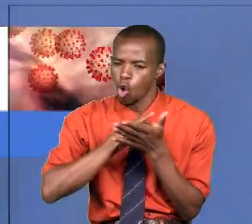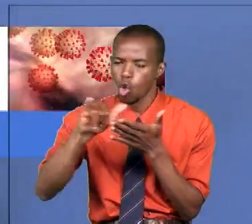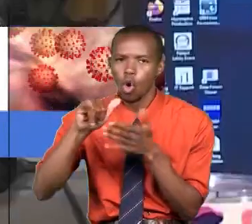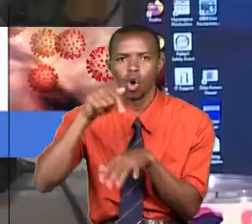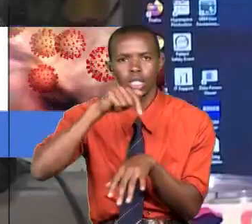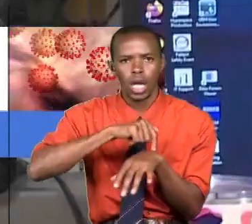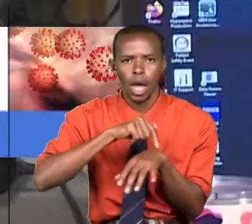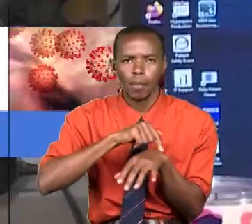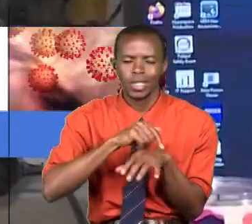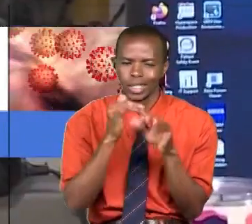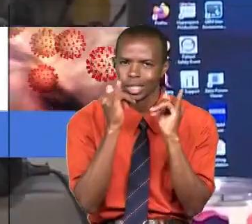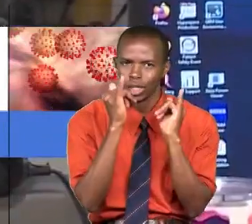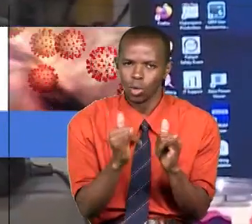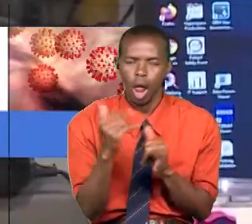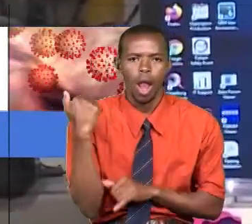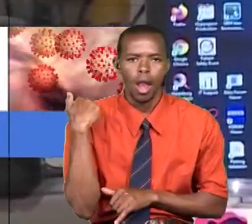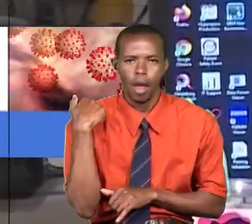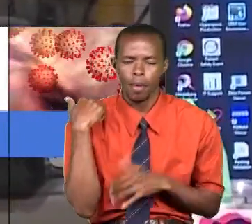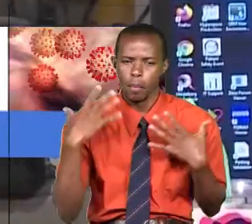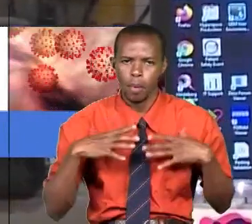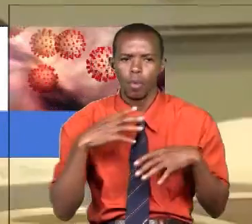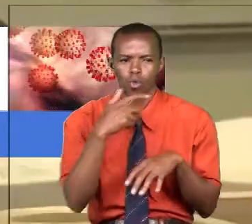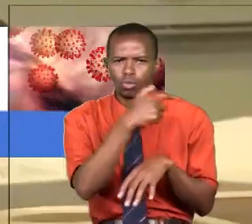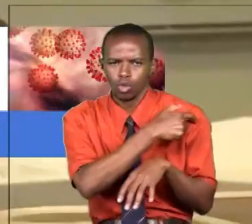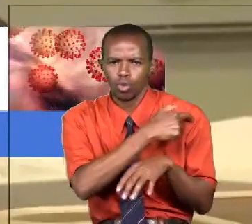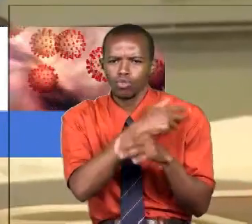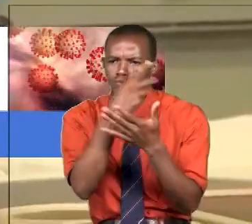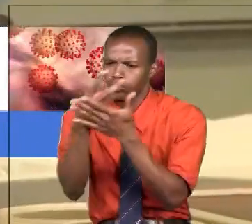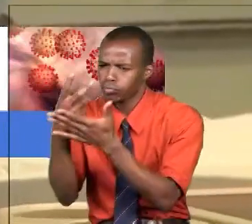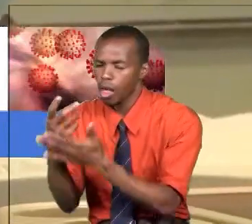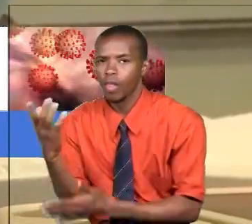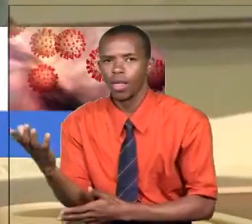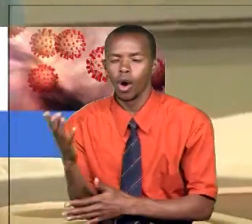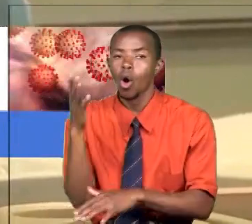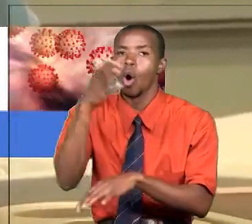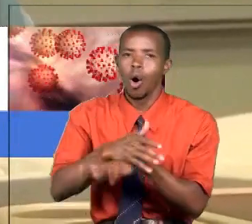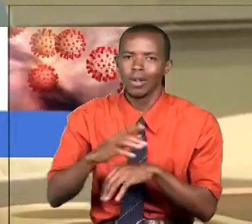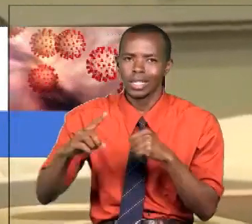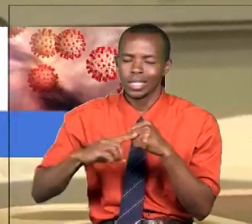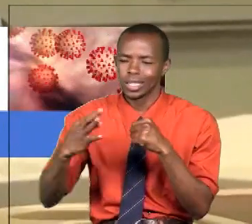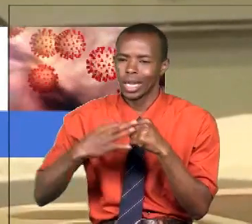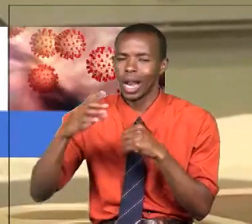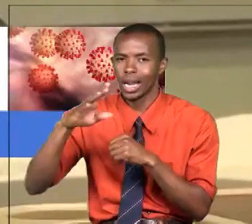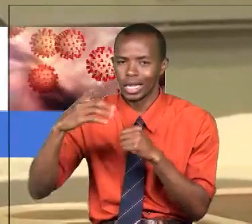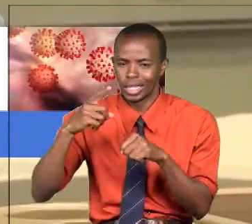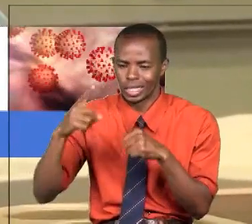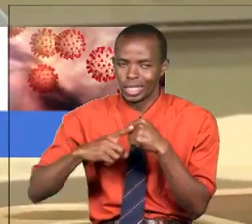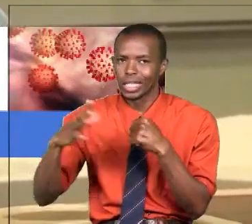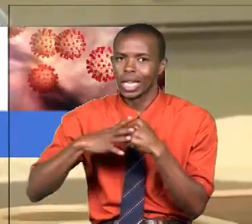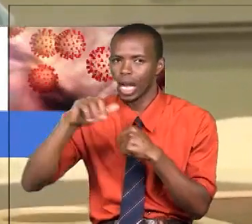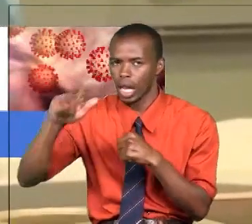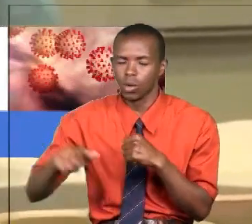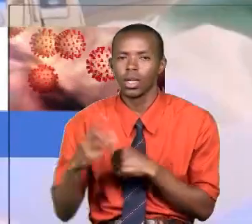the average new daily number of hospitalized COVID-19 cases in the country exceeded 69,000 in the week ending